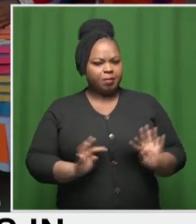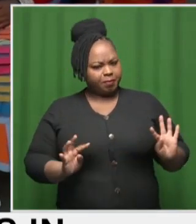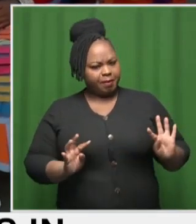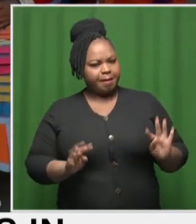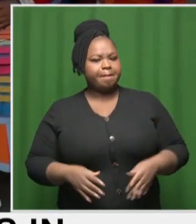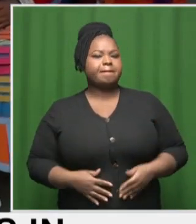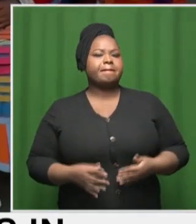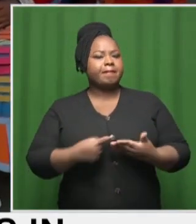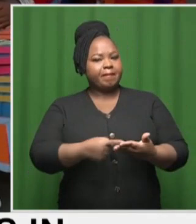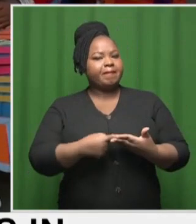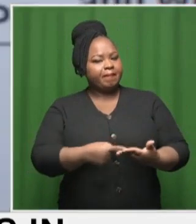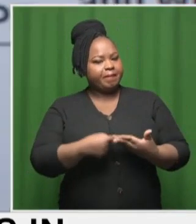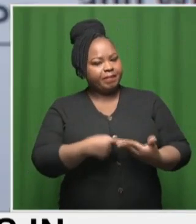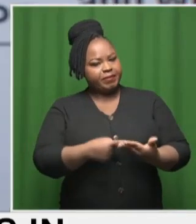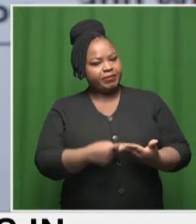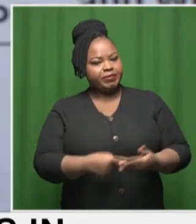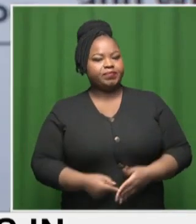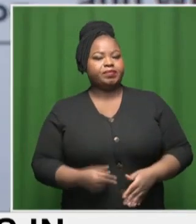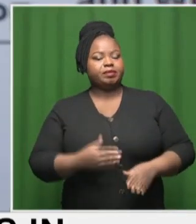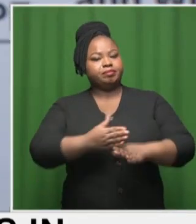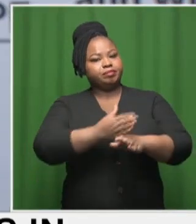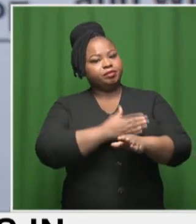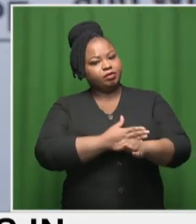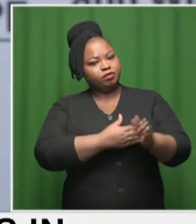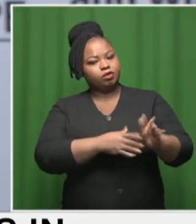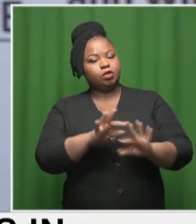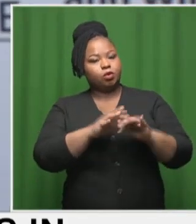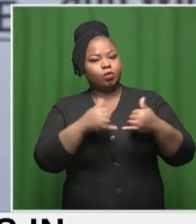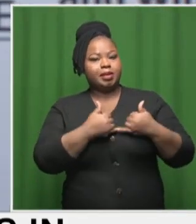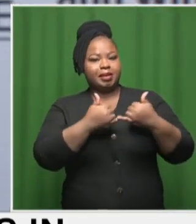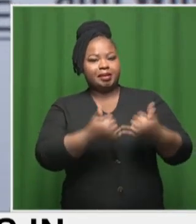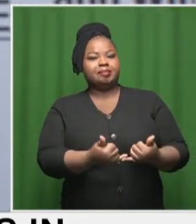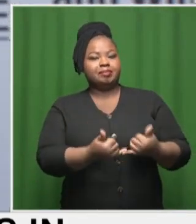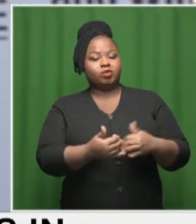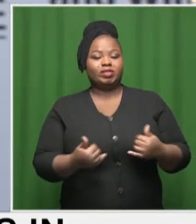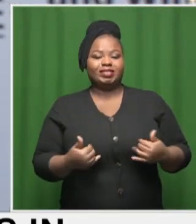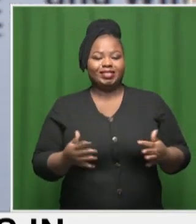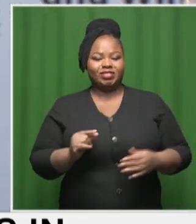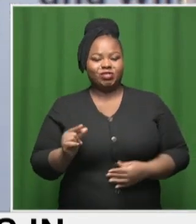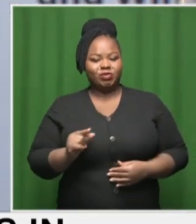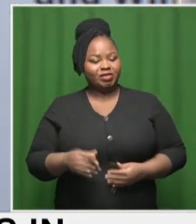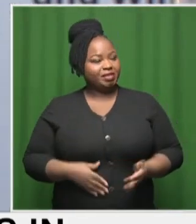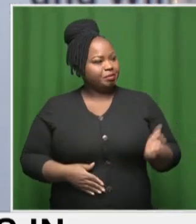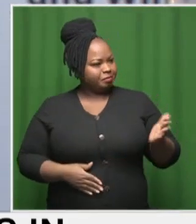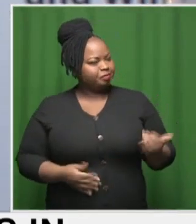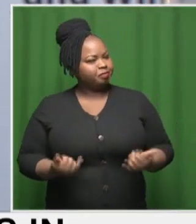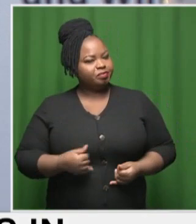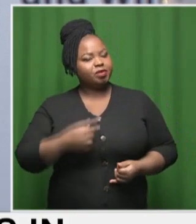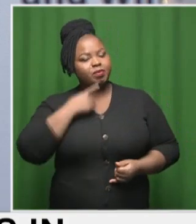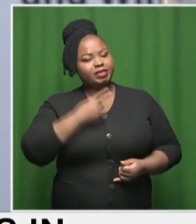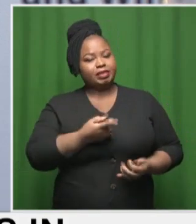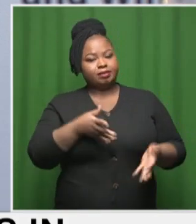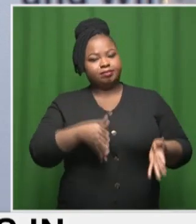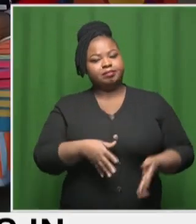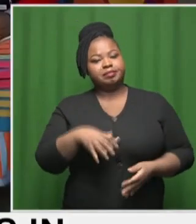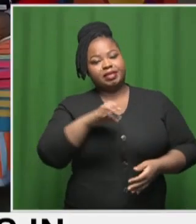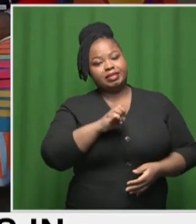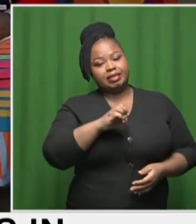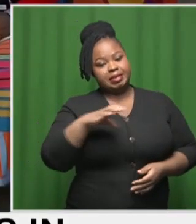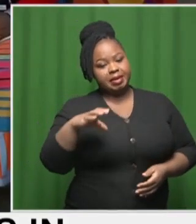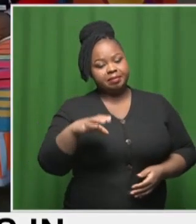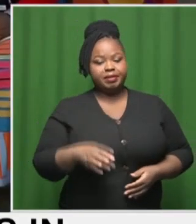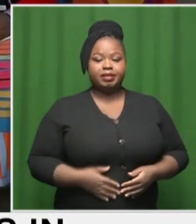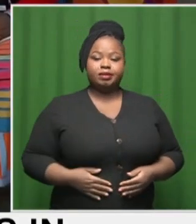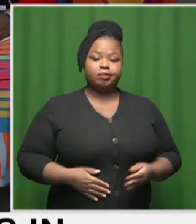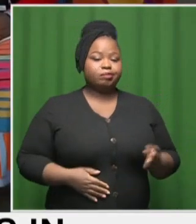bit of a conversation in the lead up to the World Cup, which is beginning shortly. And now, as I say, we're in the Eastern Cape, and we've got